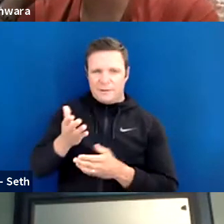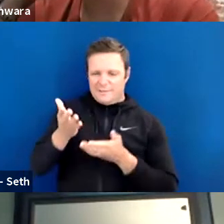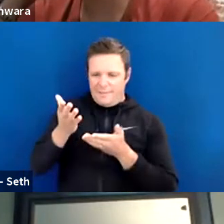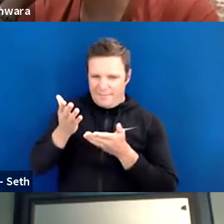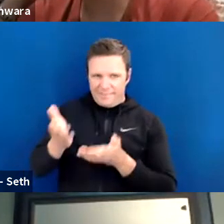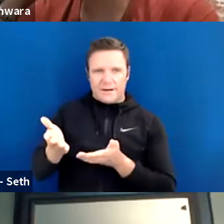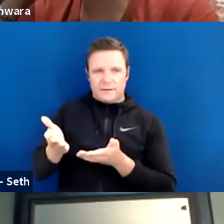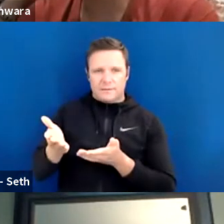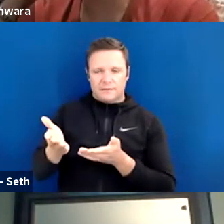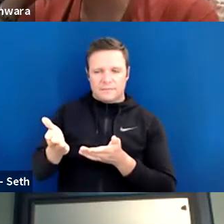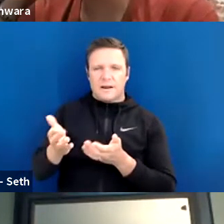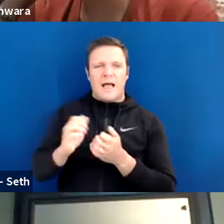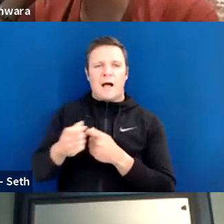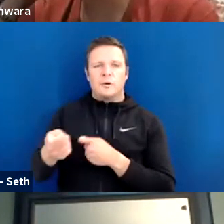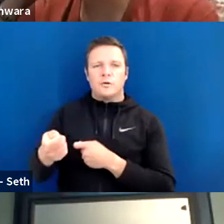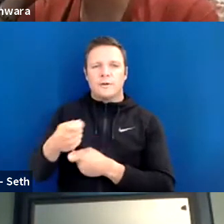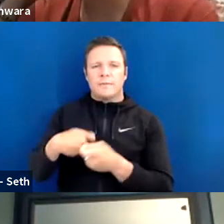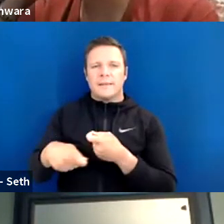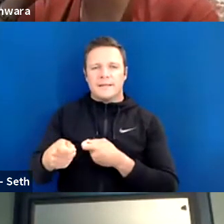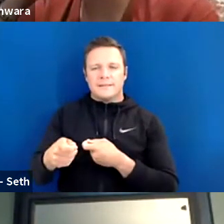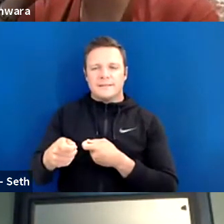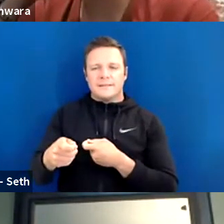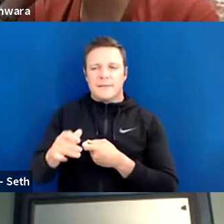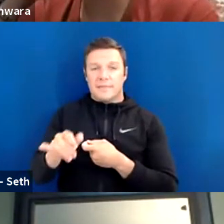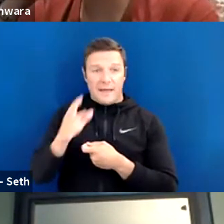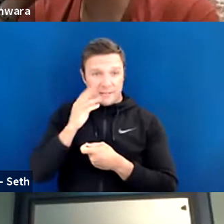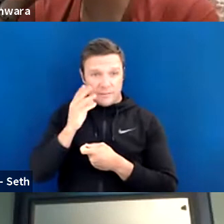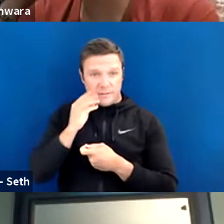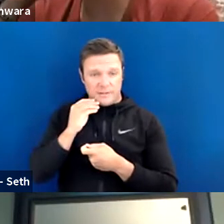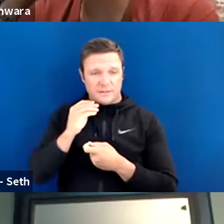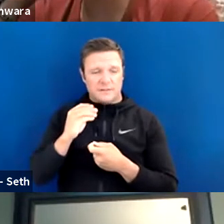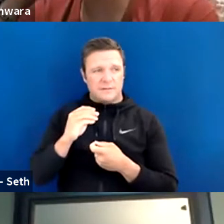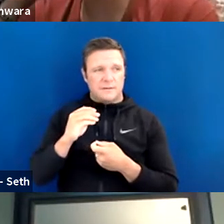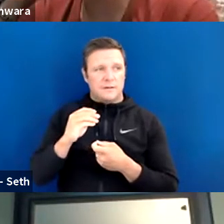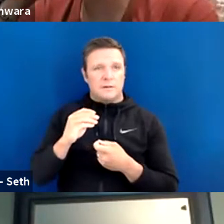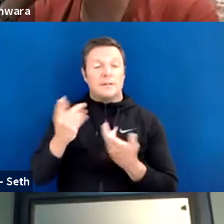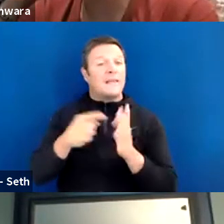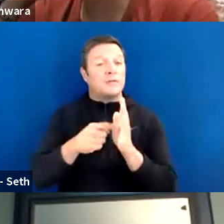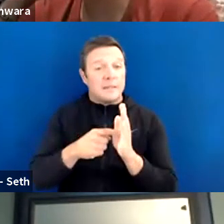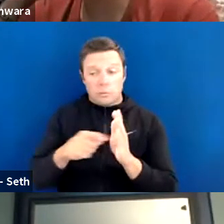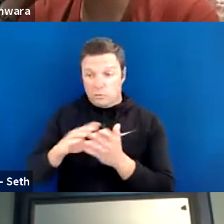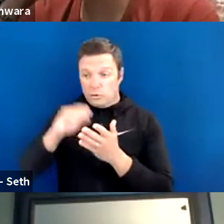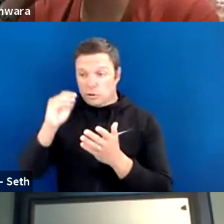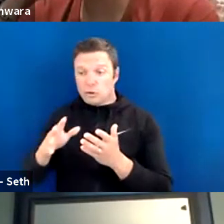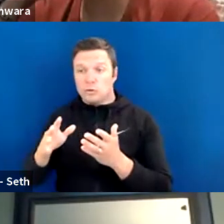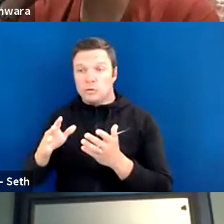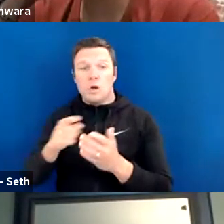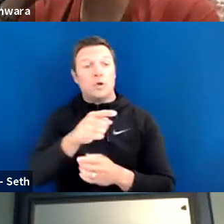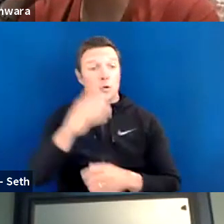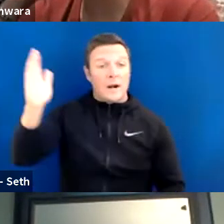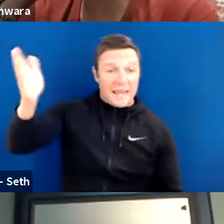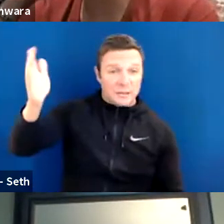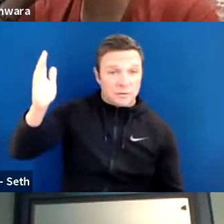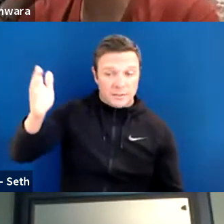yet completely necessary moments of assessment, such as the students asking a question in a lecture and you answering